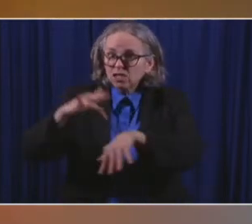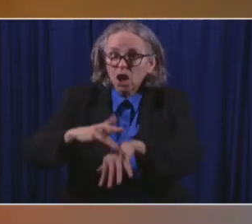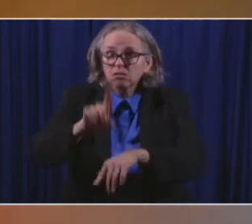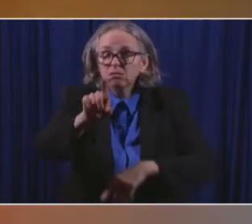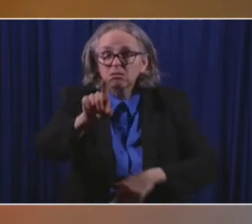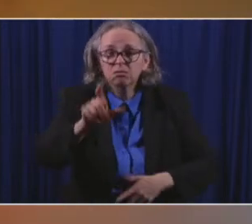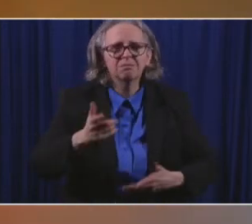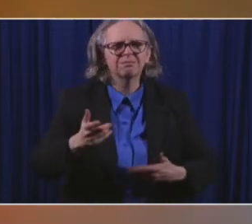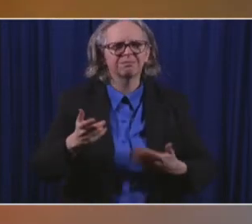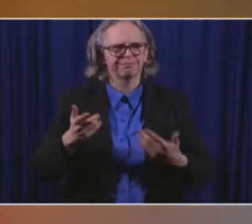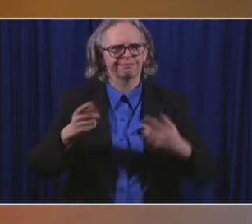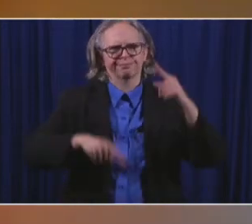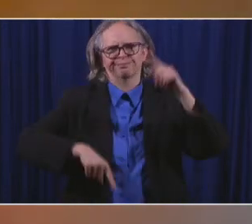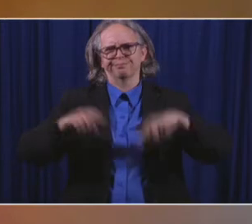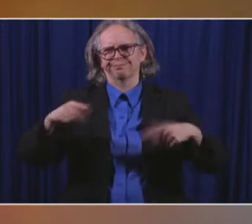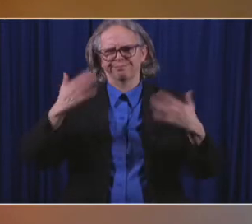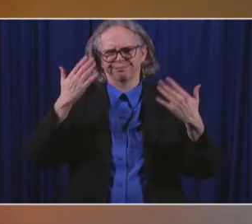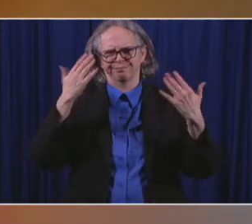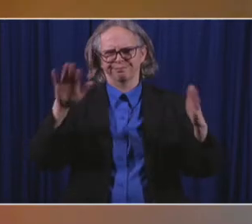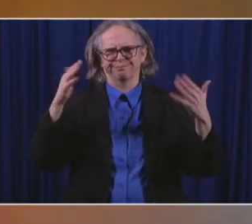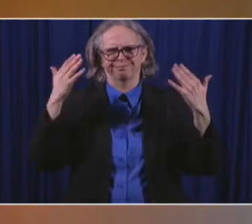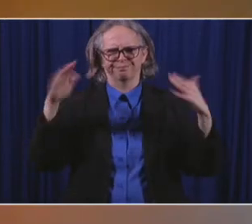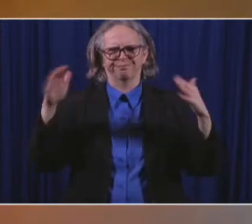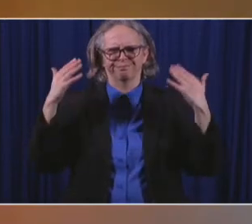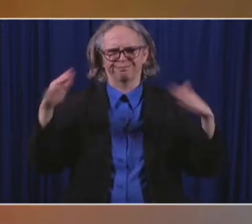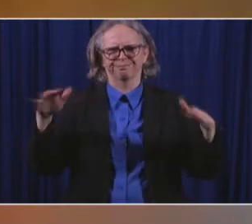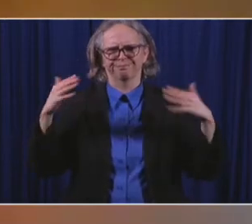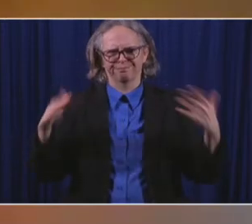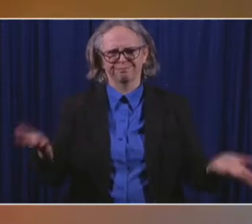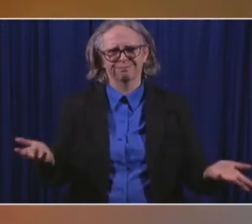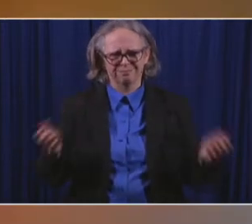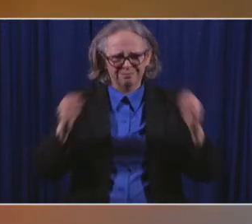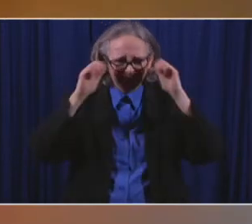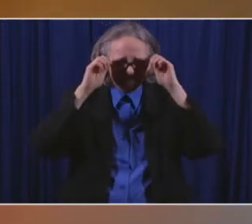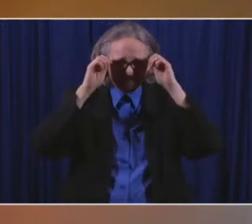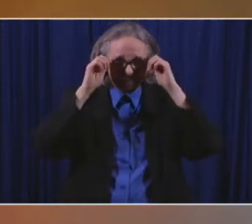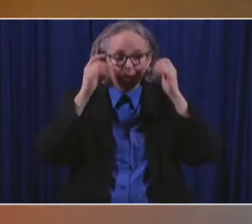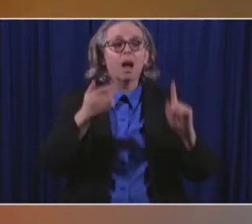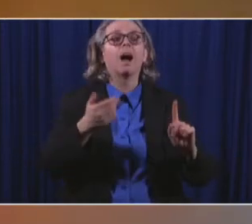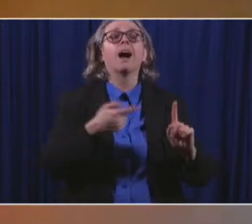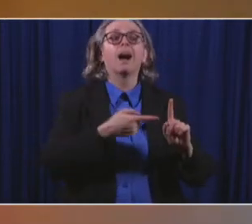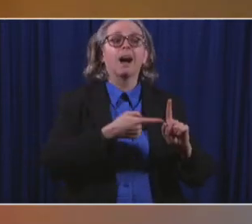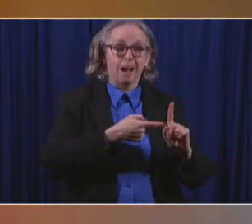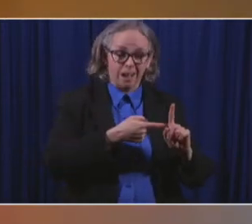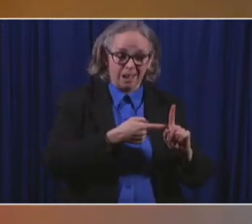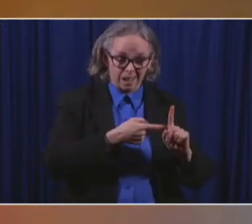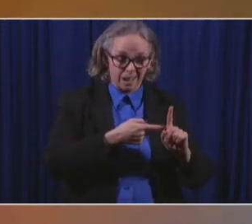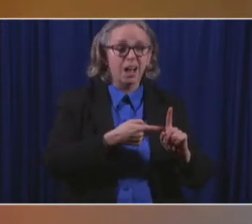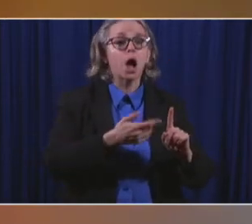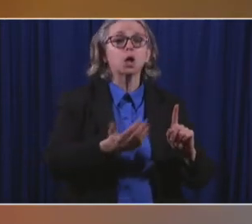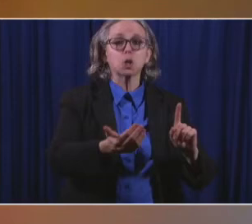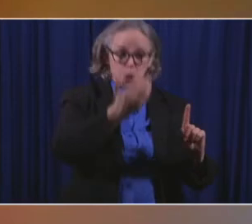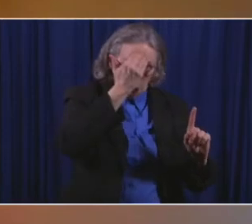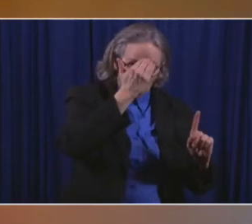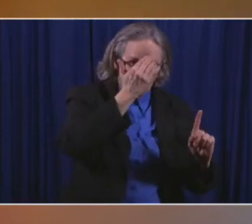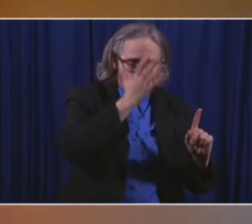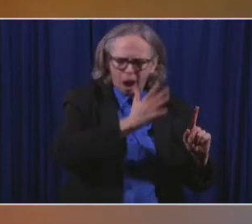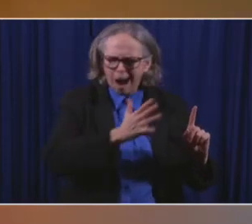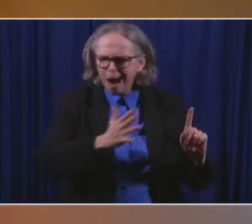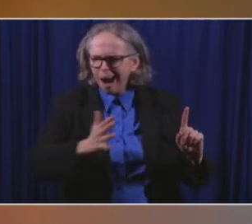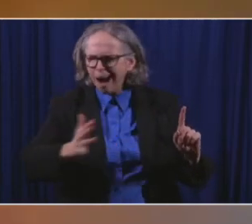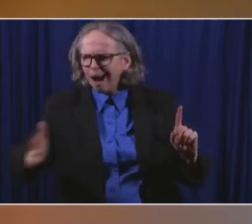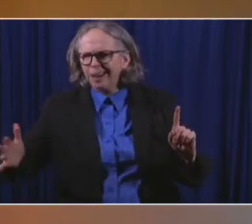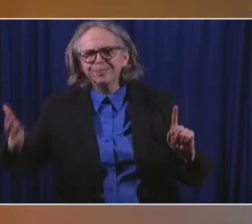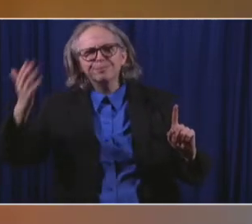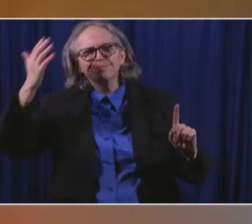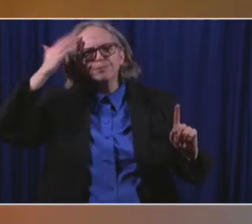bit of everything, especially as time has gone on. I think people either have a good general understanding of where they may have gotten sick, and others just aren't sure